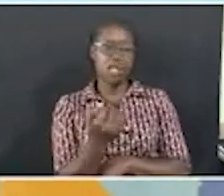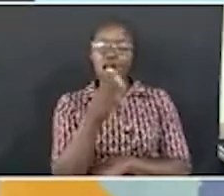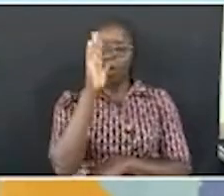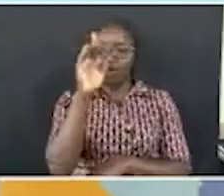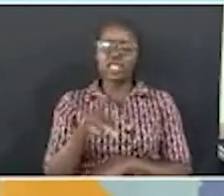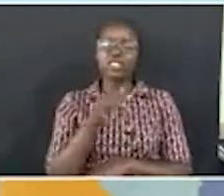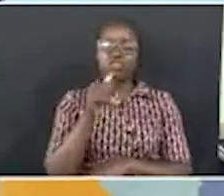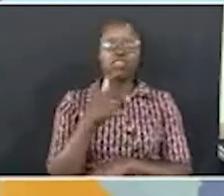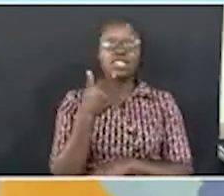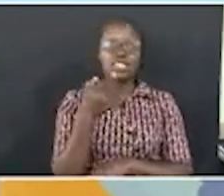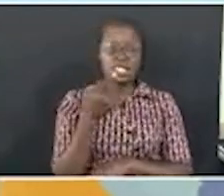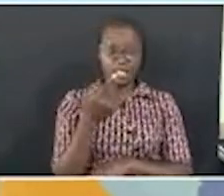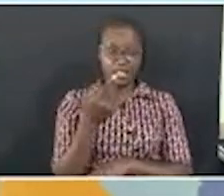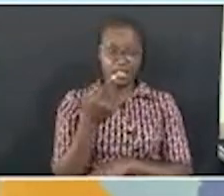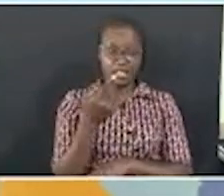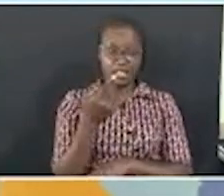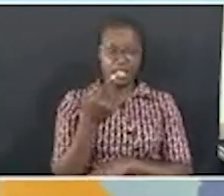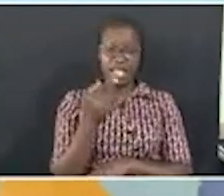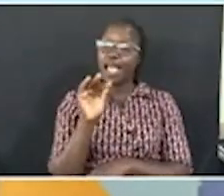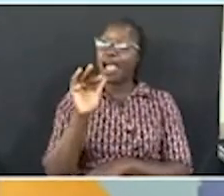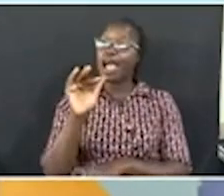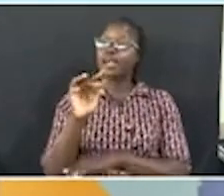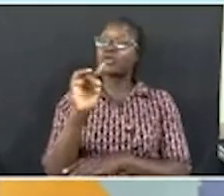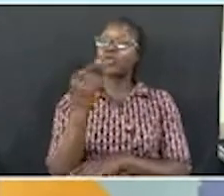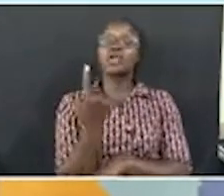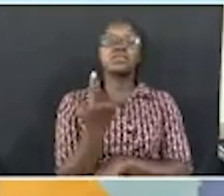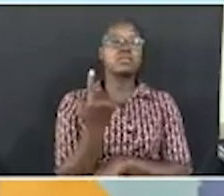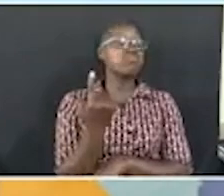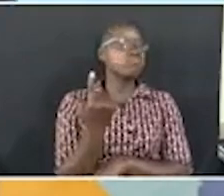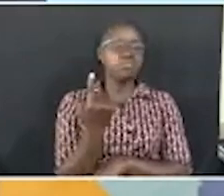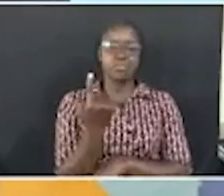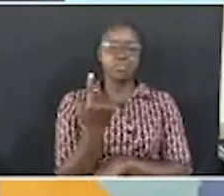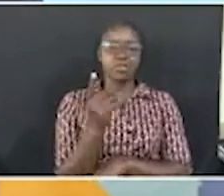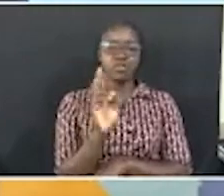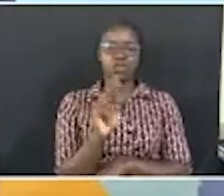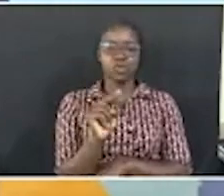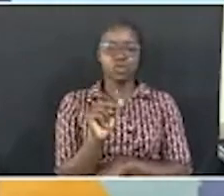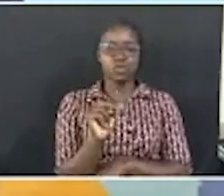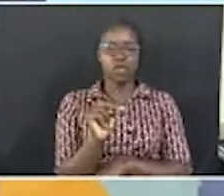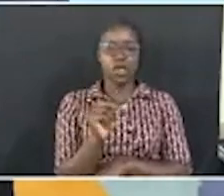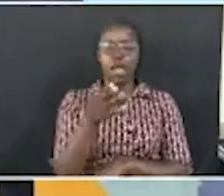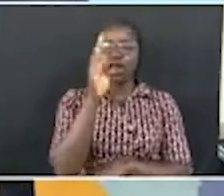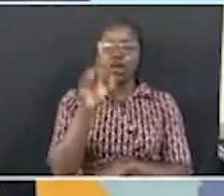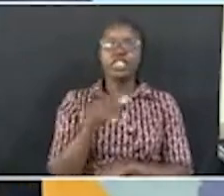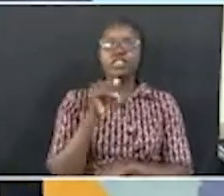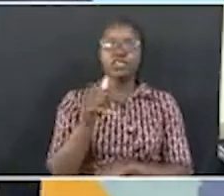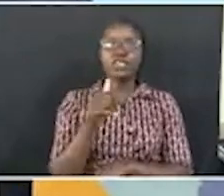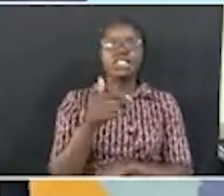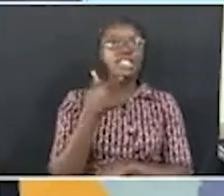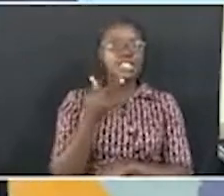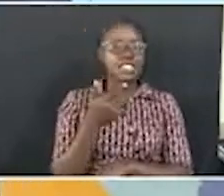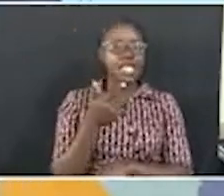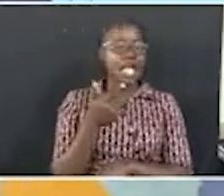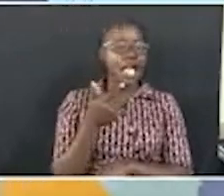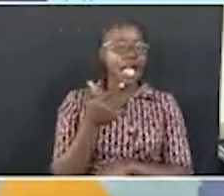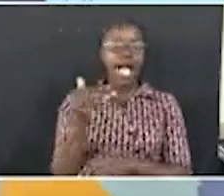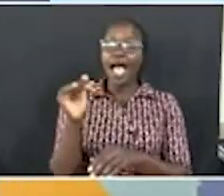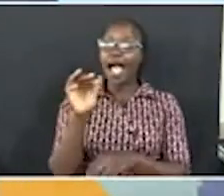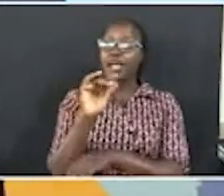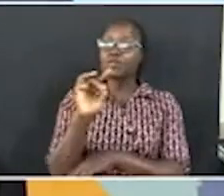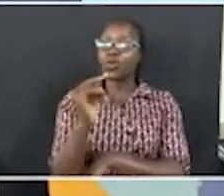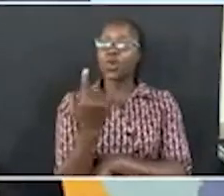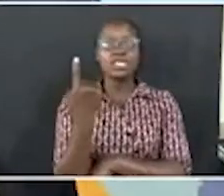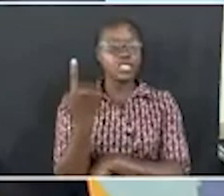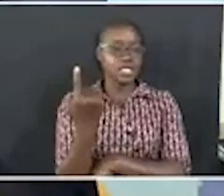God does not say, ask once. God does not say, ask